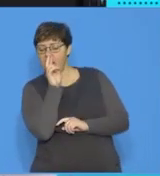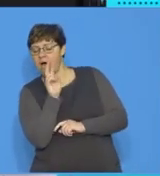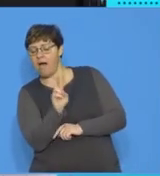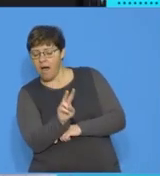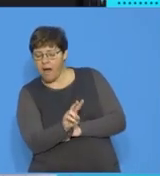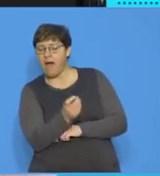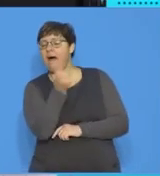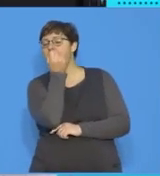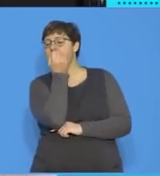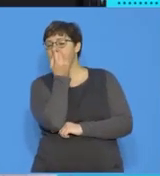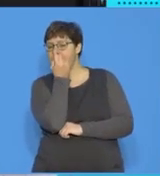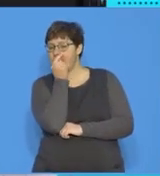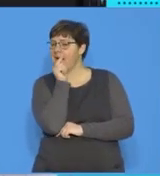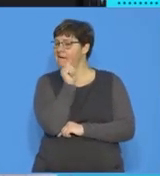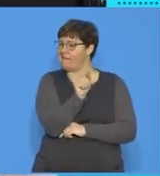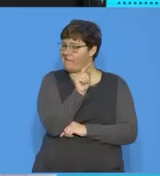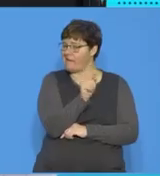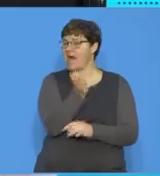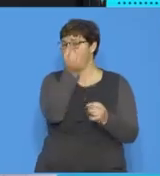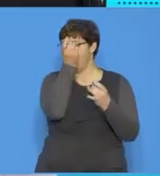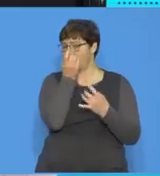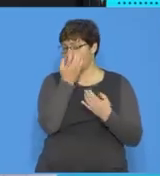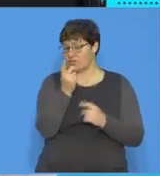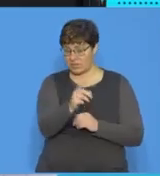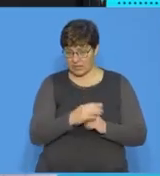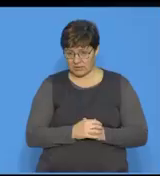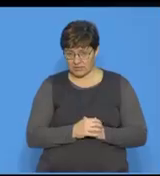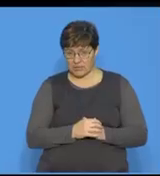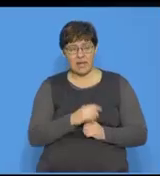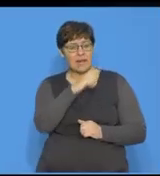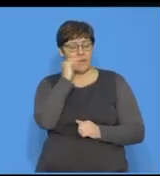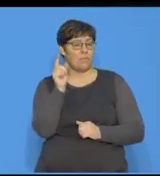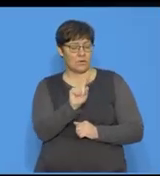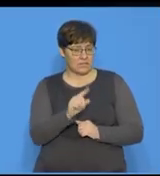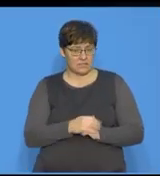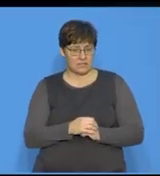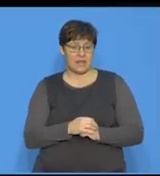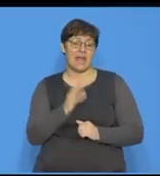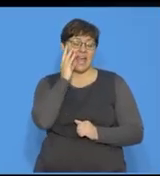us to understand this information is what we call an